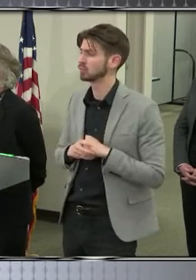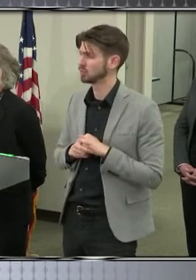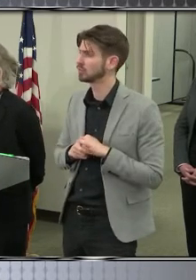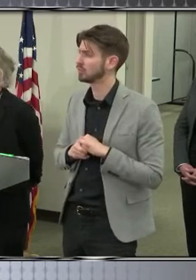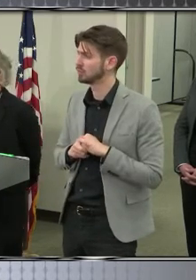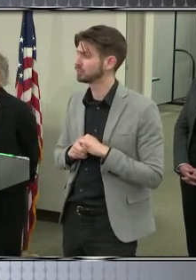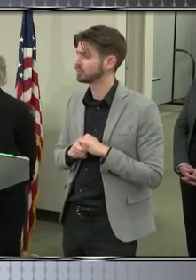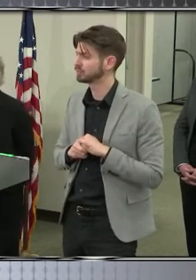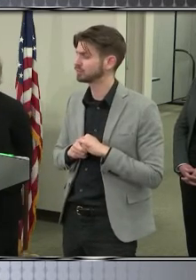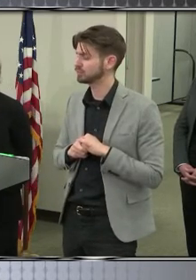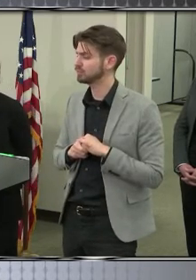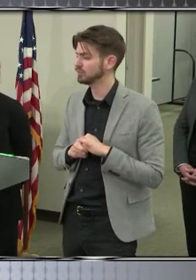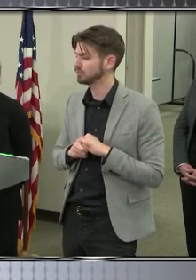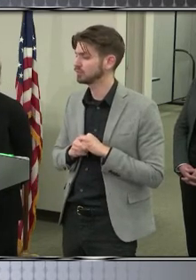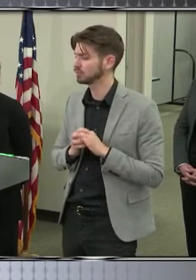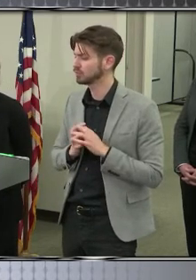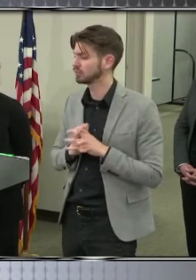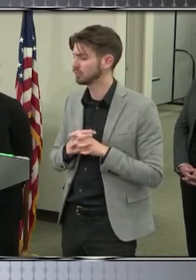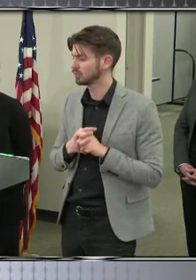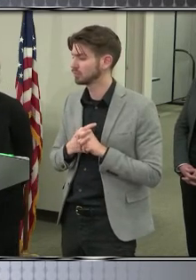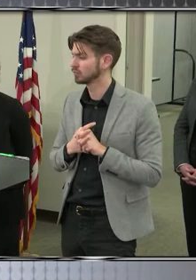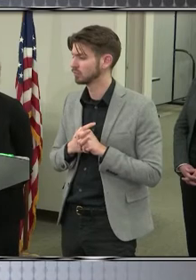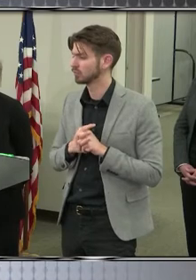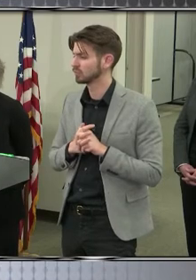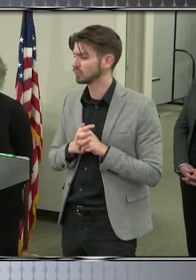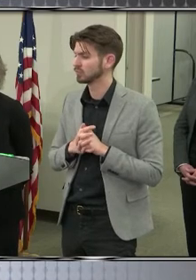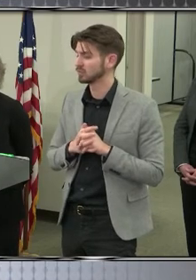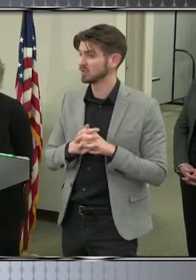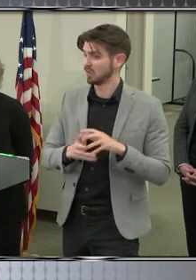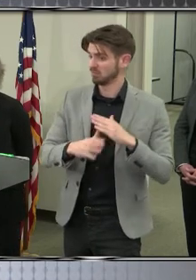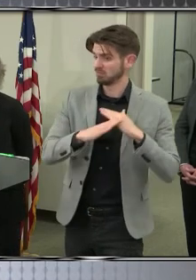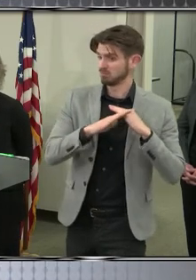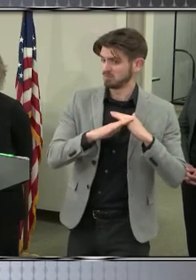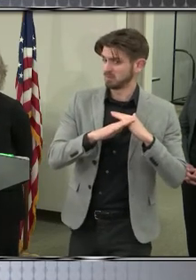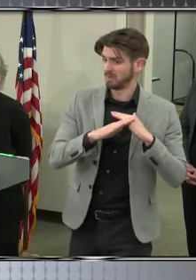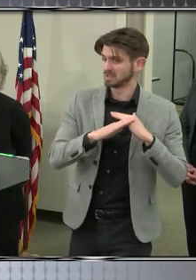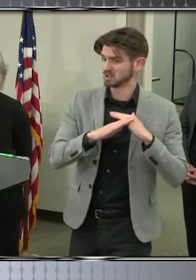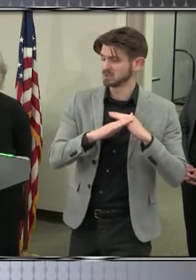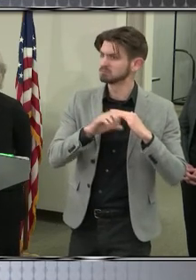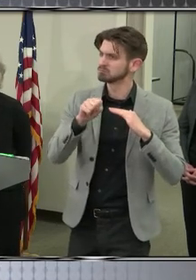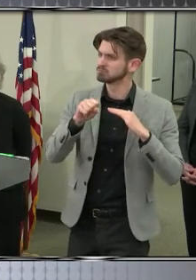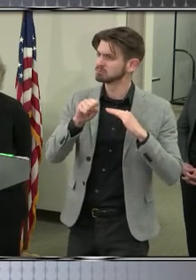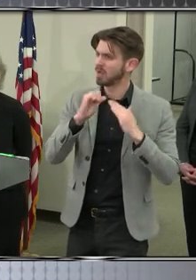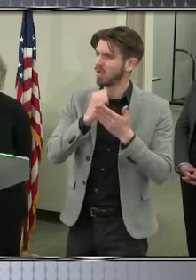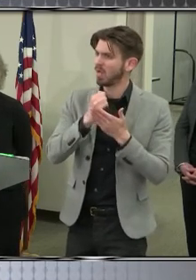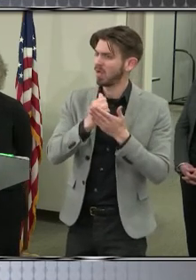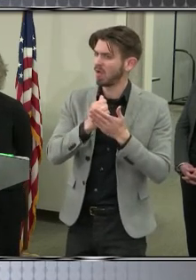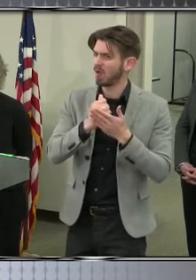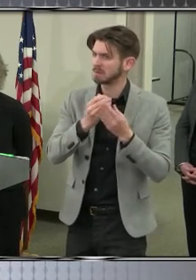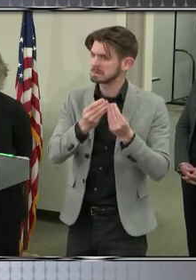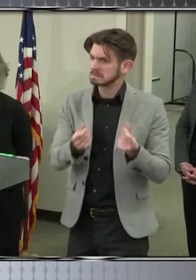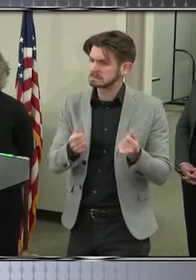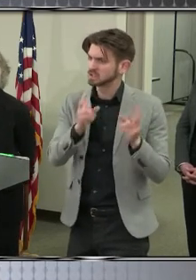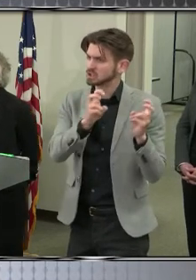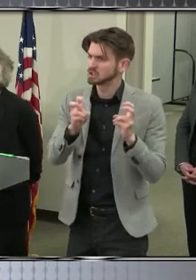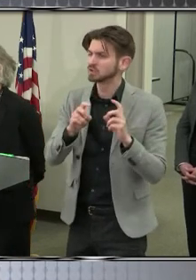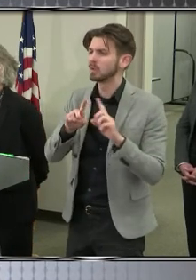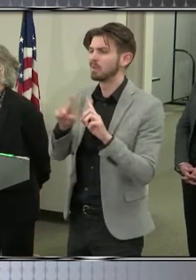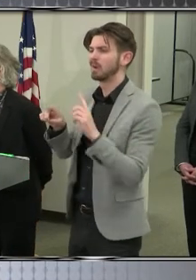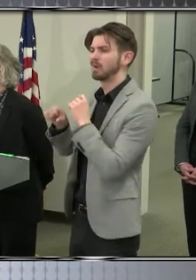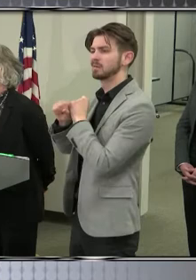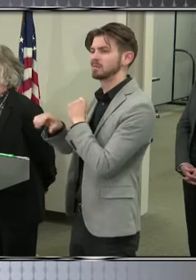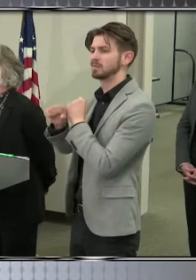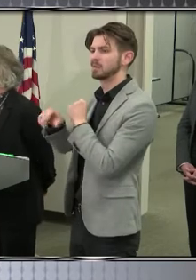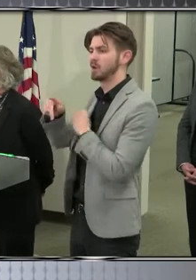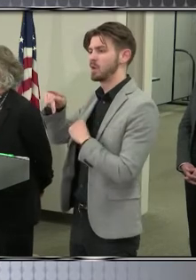this healthcare is not only prevention, but promotion. And we really are asking that you know your sources of